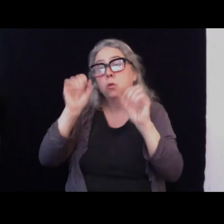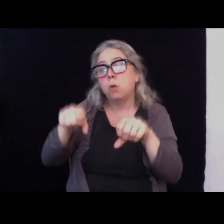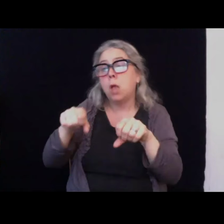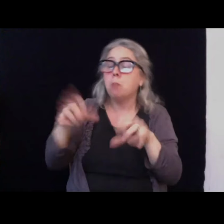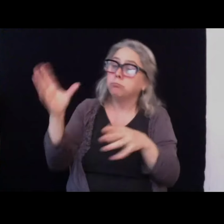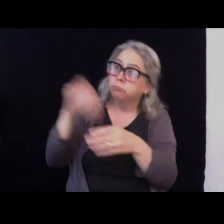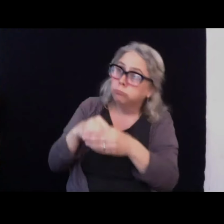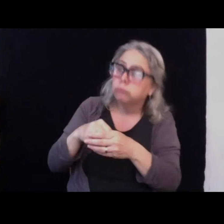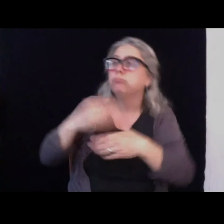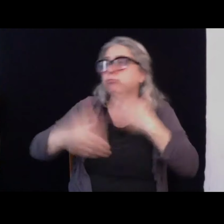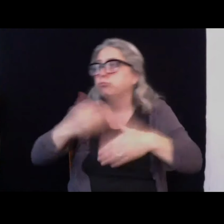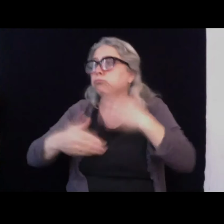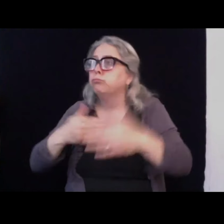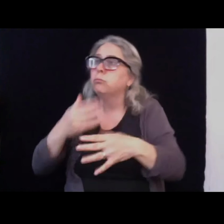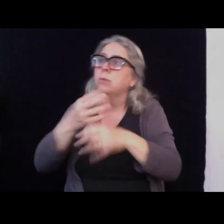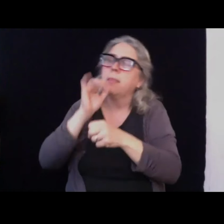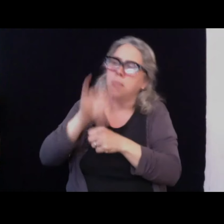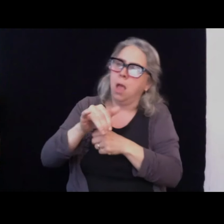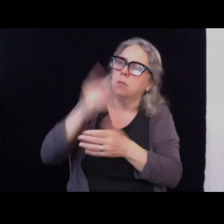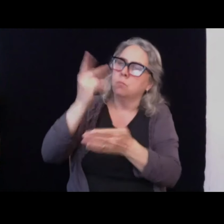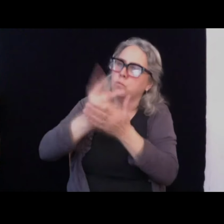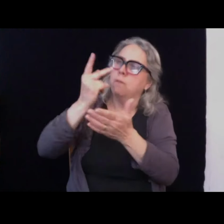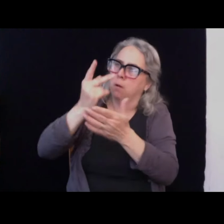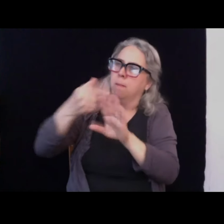get that in advance. So